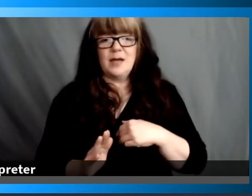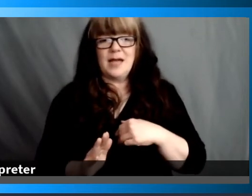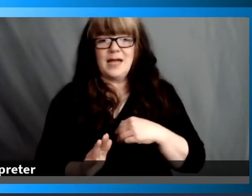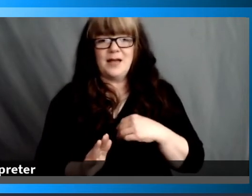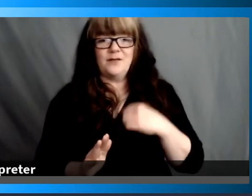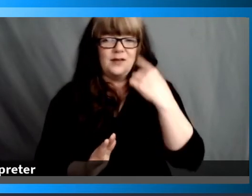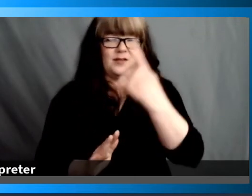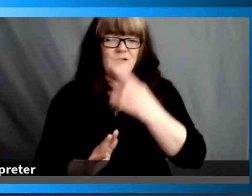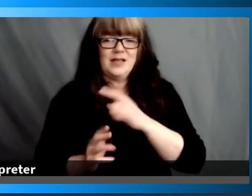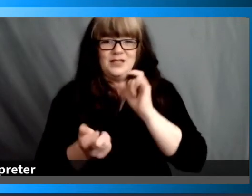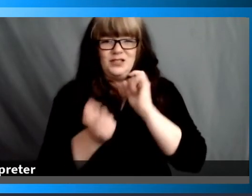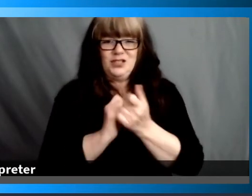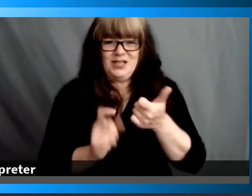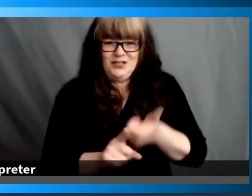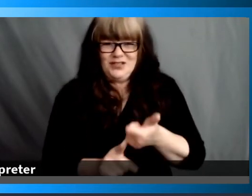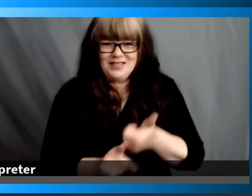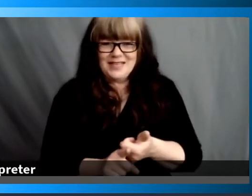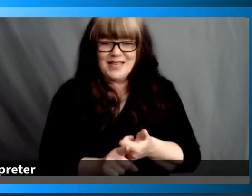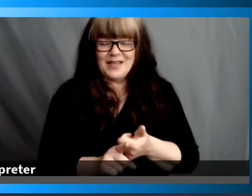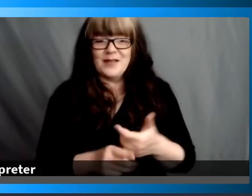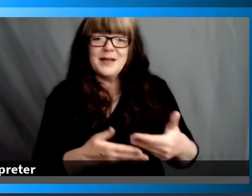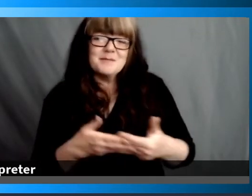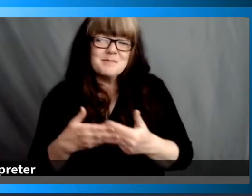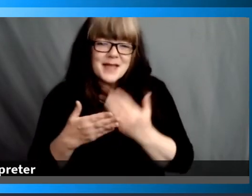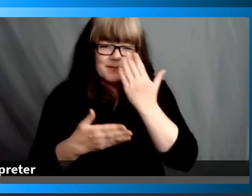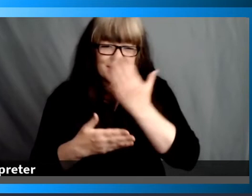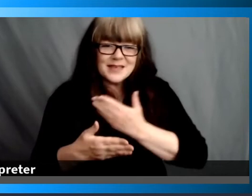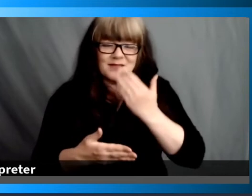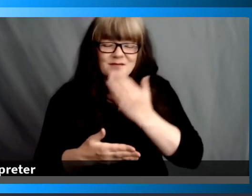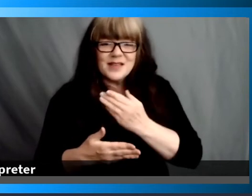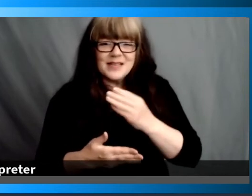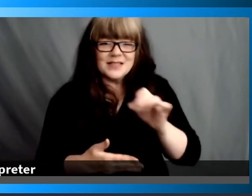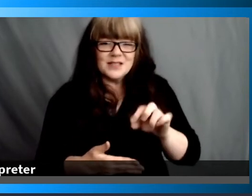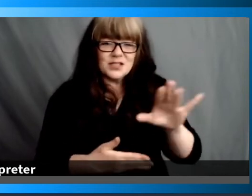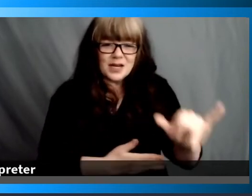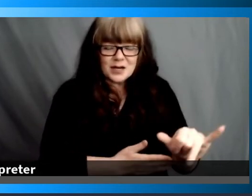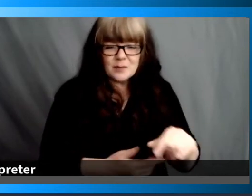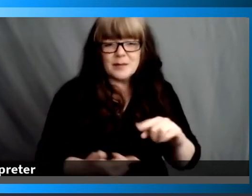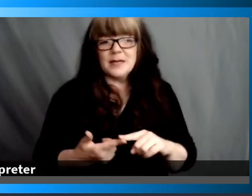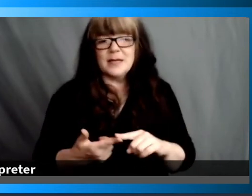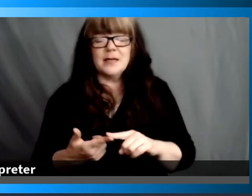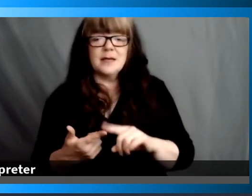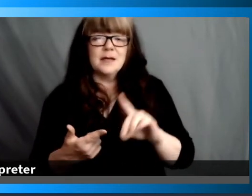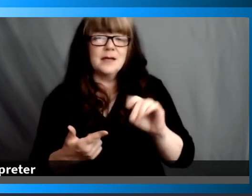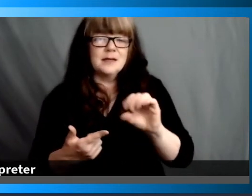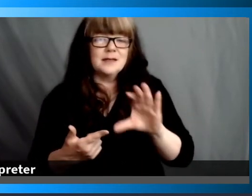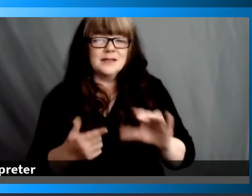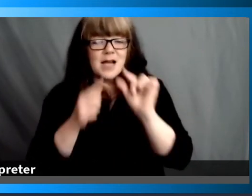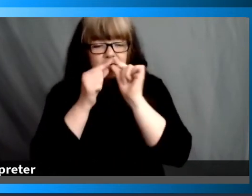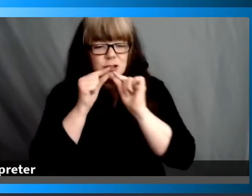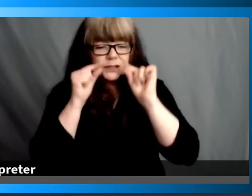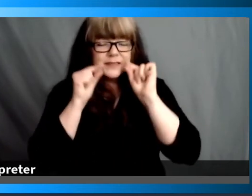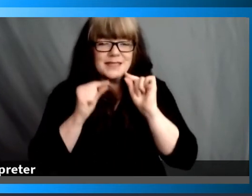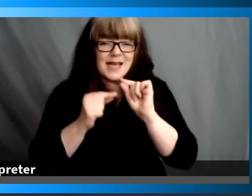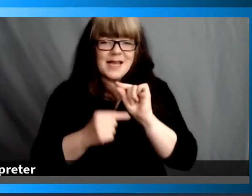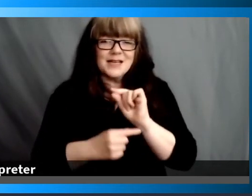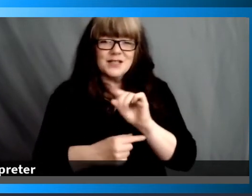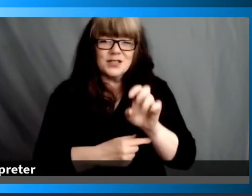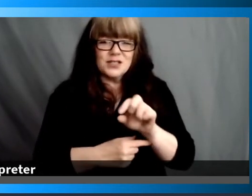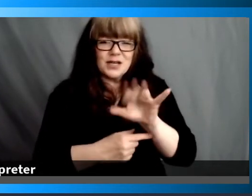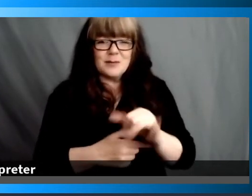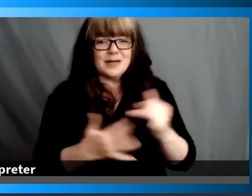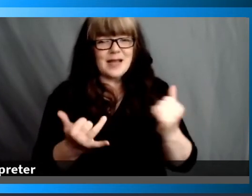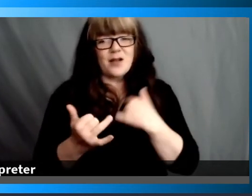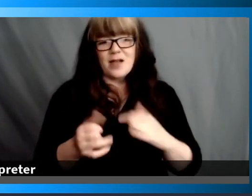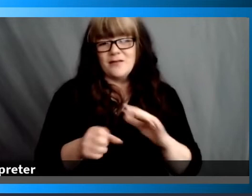yourself. You know, baby face Jeremy, doc stash Jeremy, and now look at the facial hair. You're like, you're rocking the full beard. Do you have a